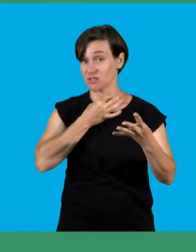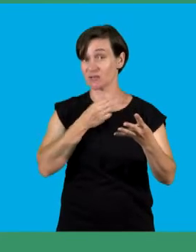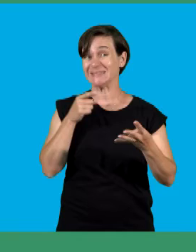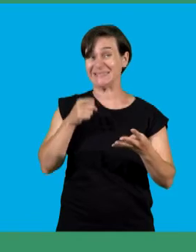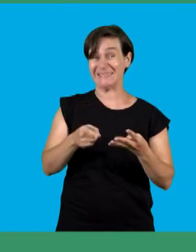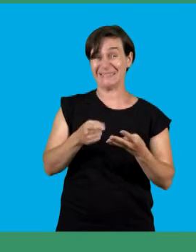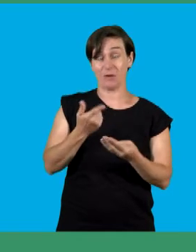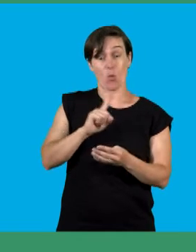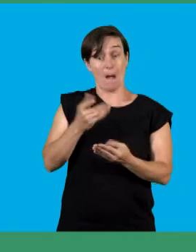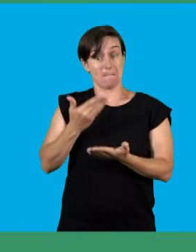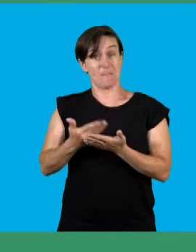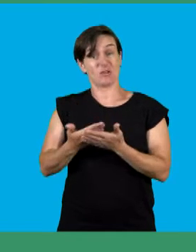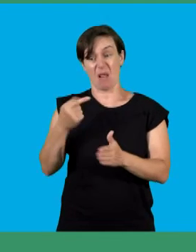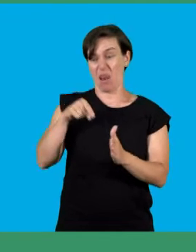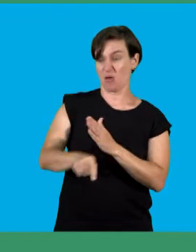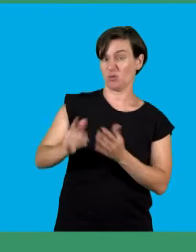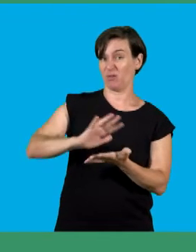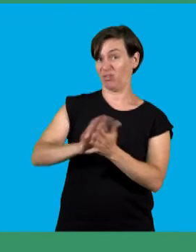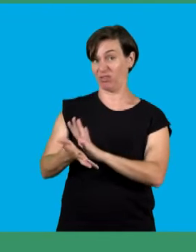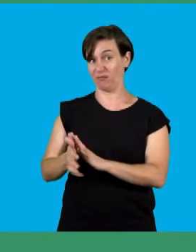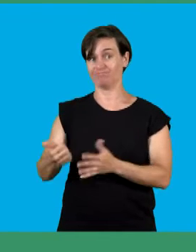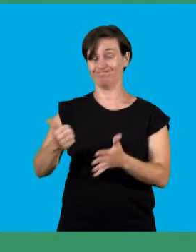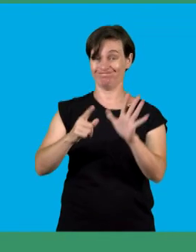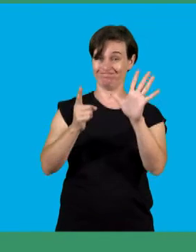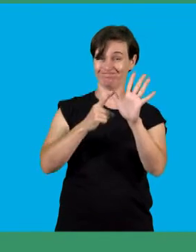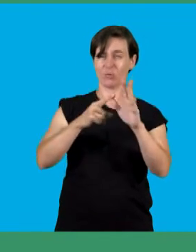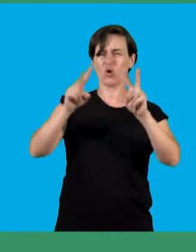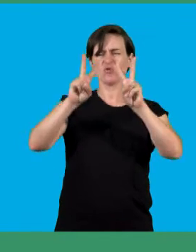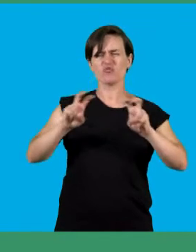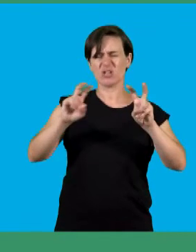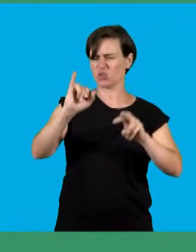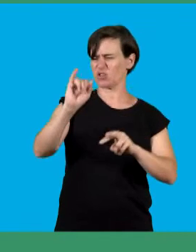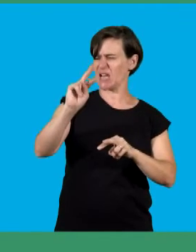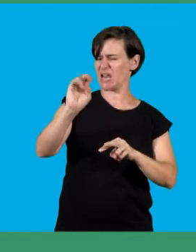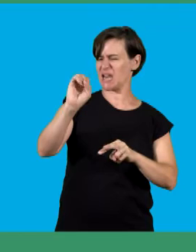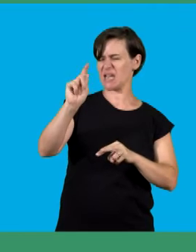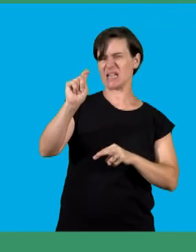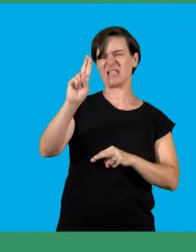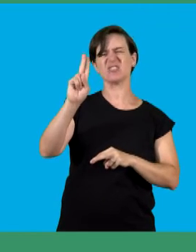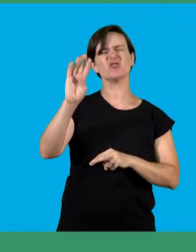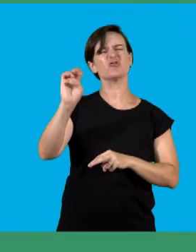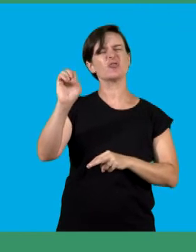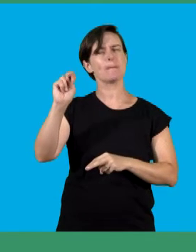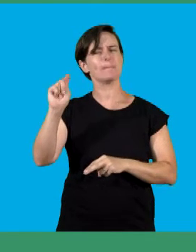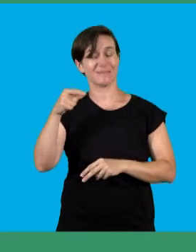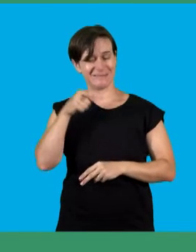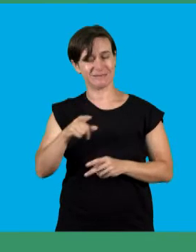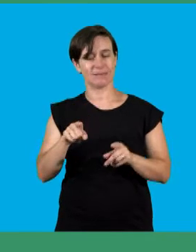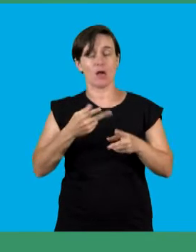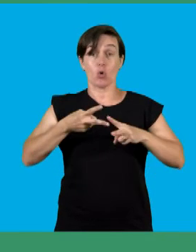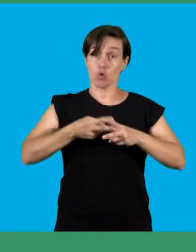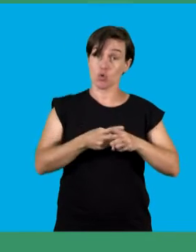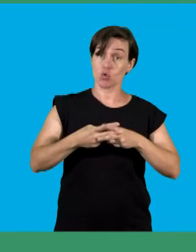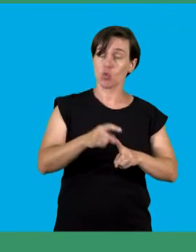risks, possibilities of loss or damage. Lastly, we looked at research instrument. We said it is a device or a